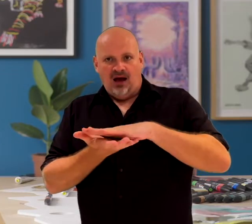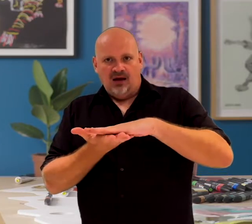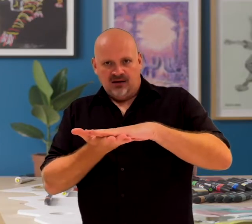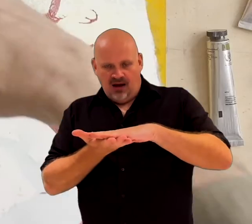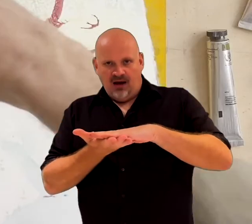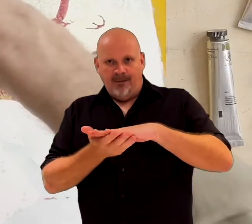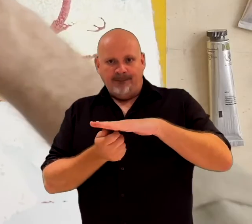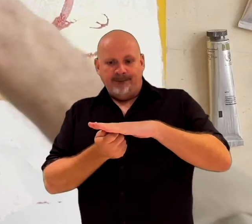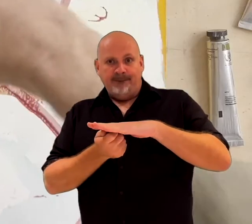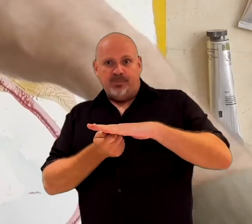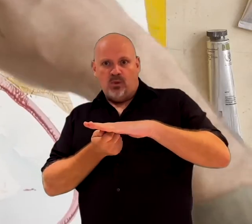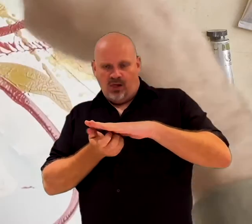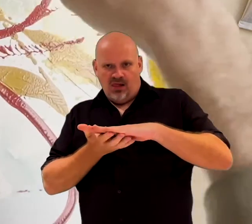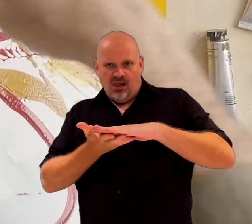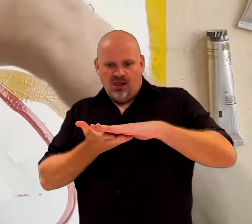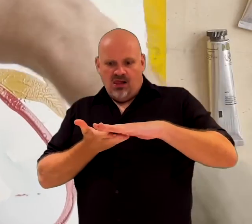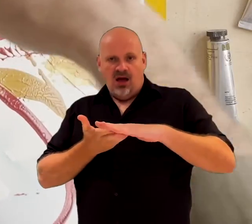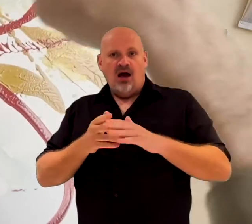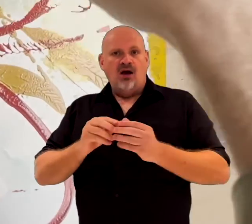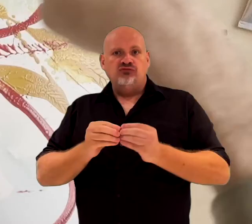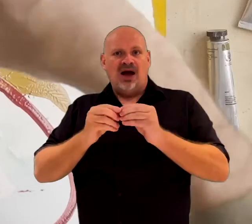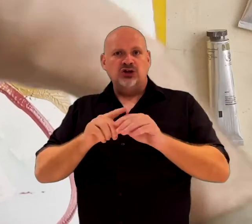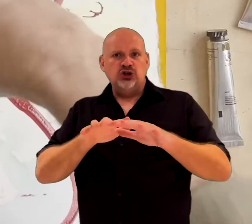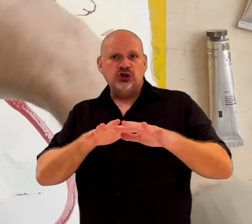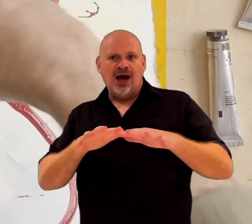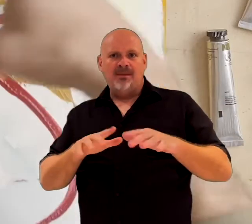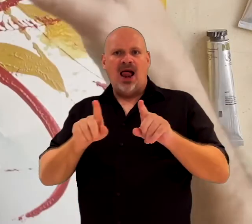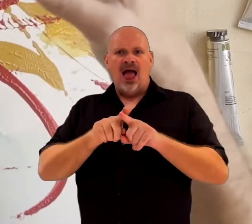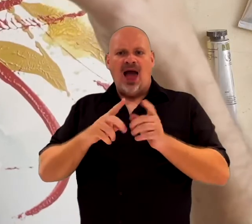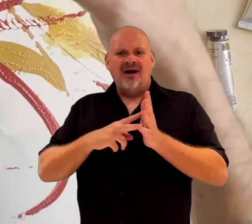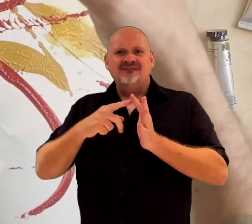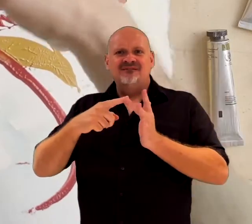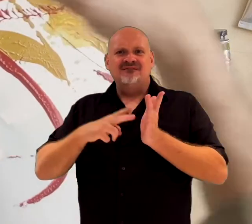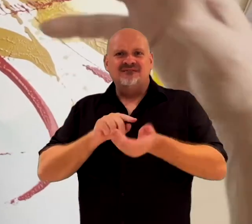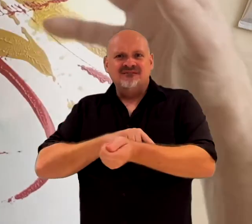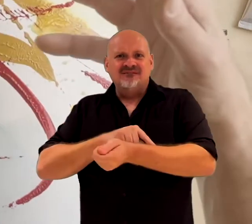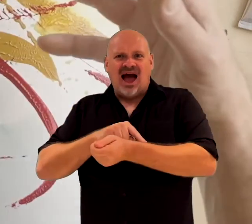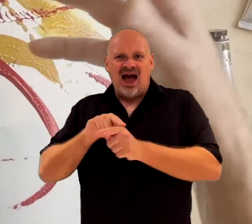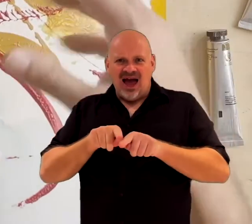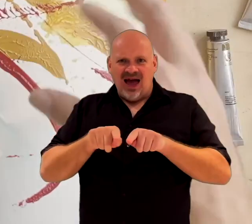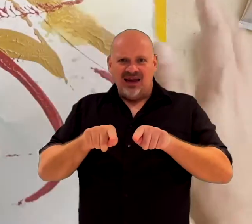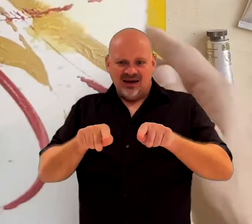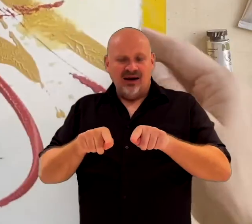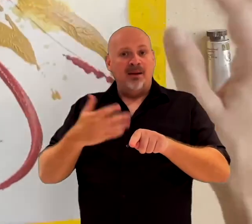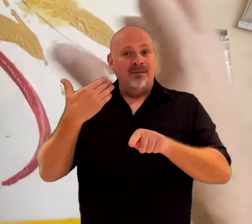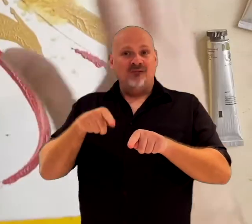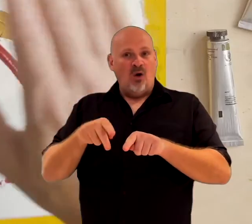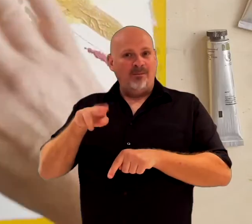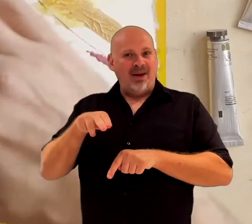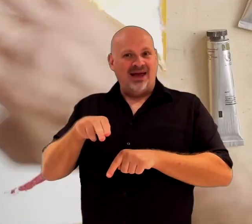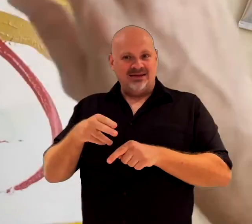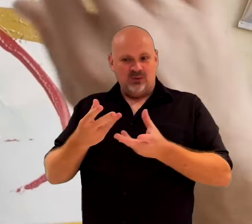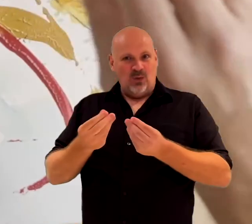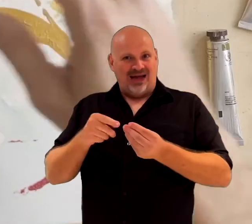it pulls, so it creates these shapes that are like veins inside of what was the wet paint. So when it dries,